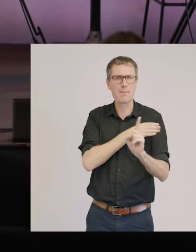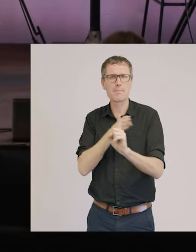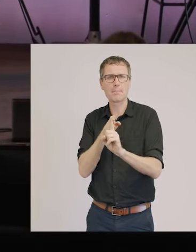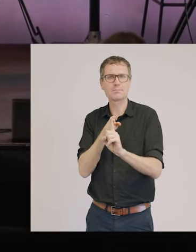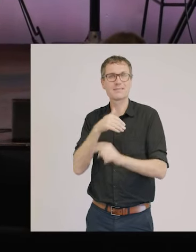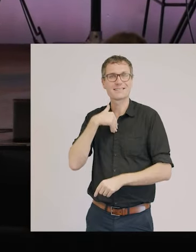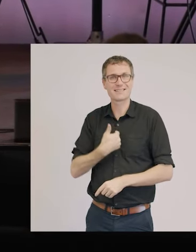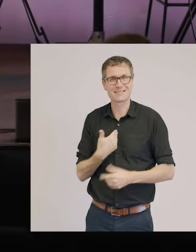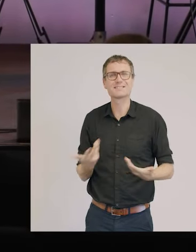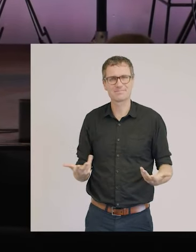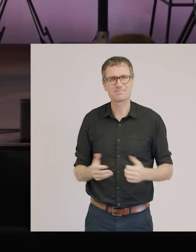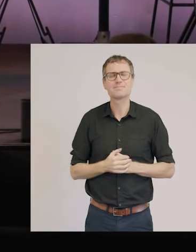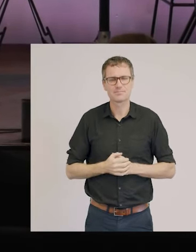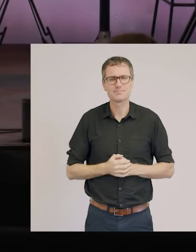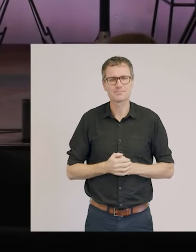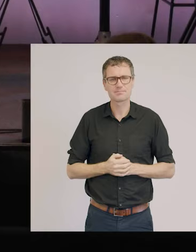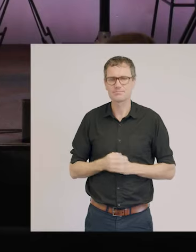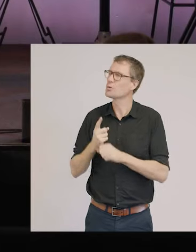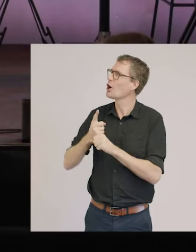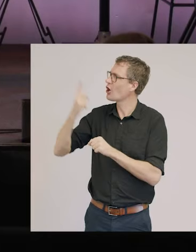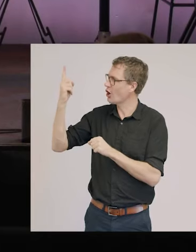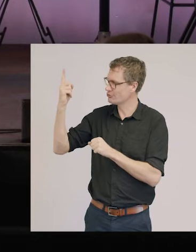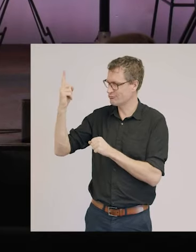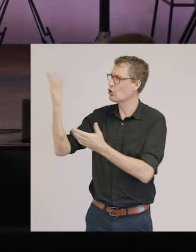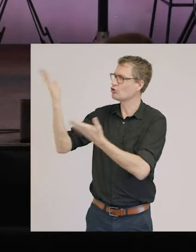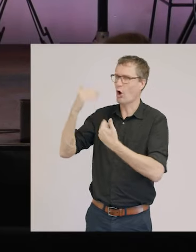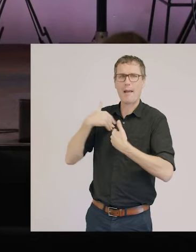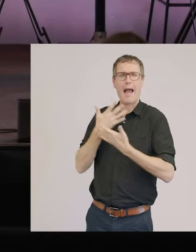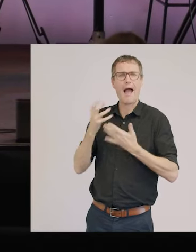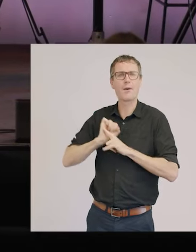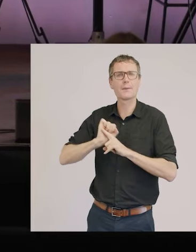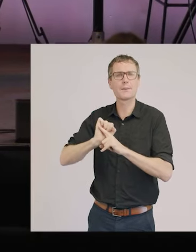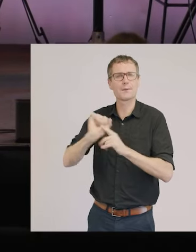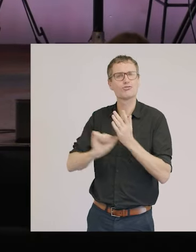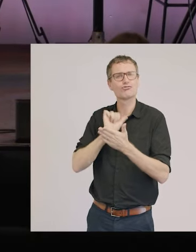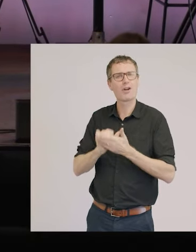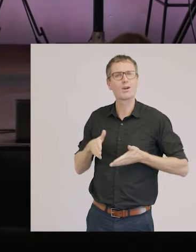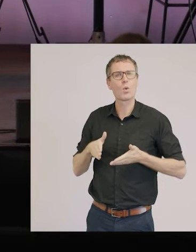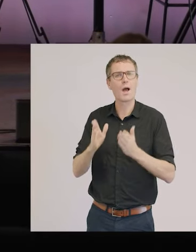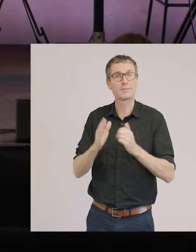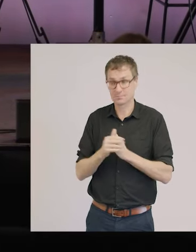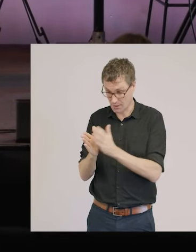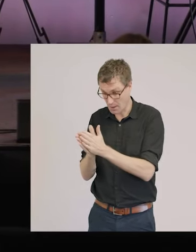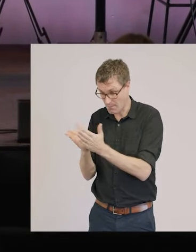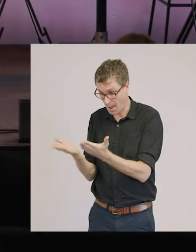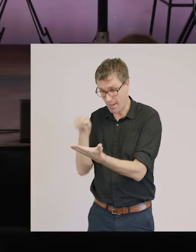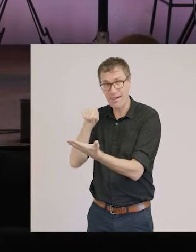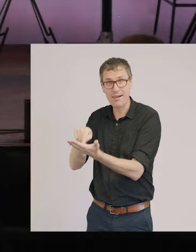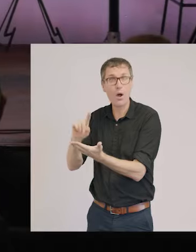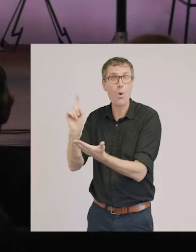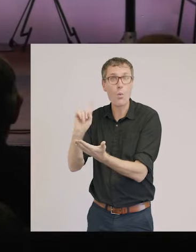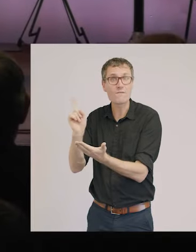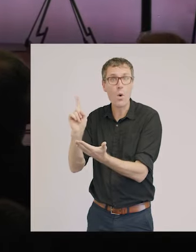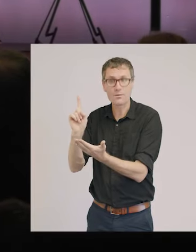I said something or I believed something or I stepped over a line and I got it wrong. And God corrects me. And friends, that is what